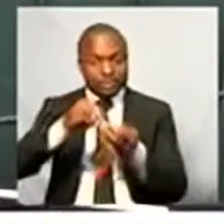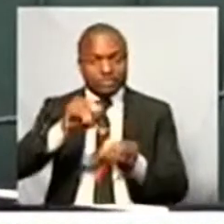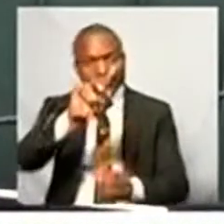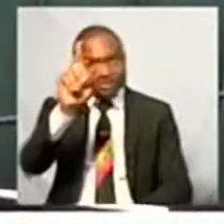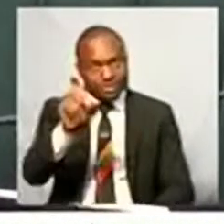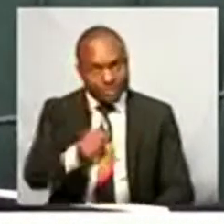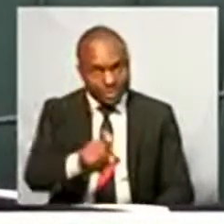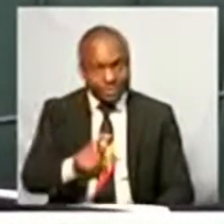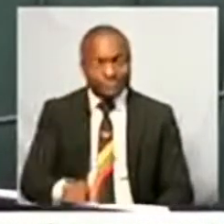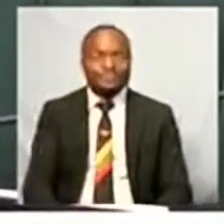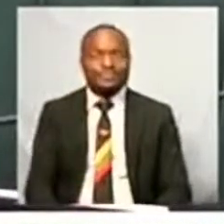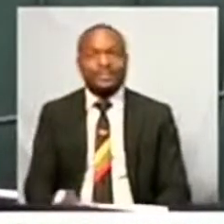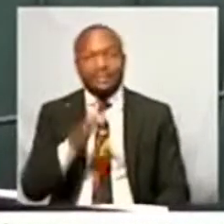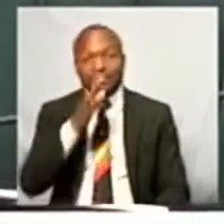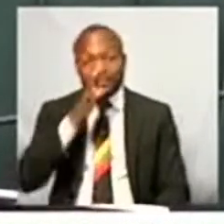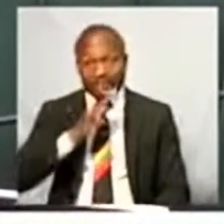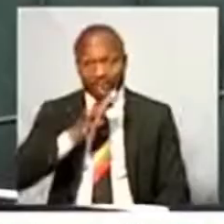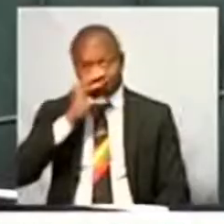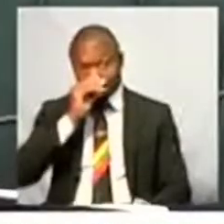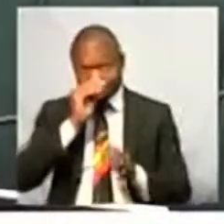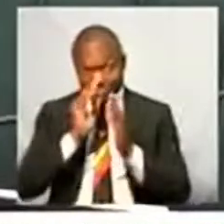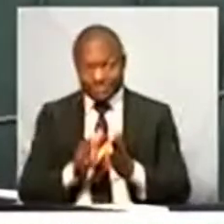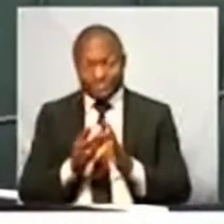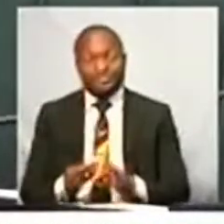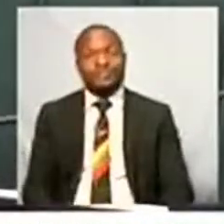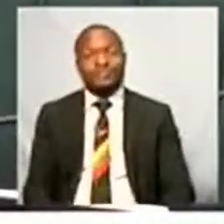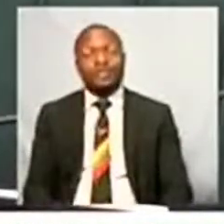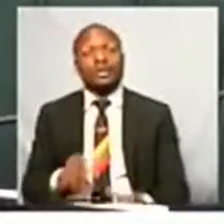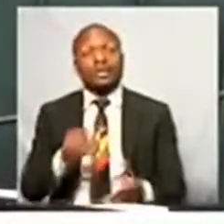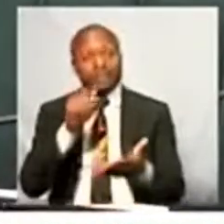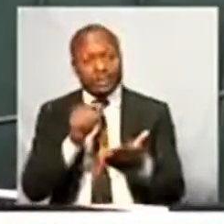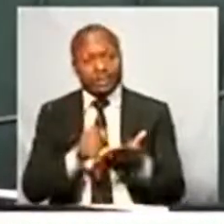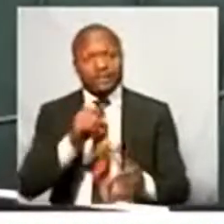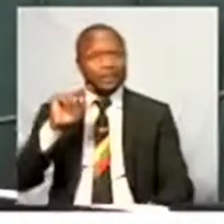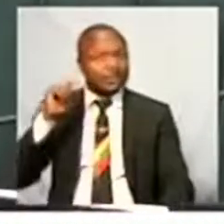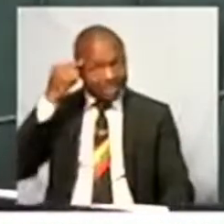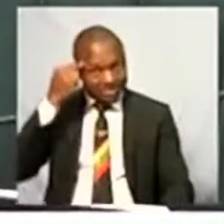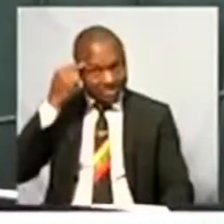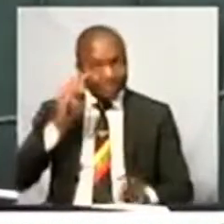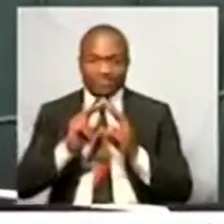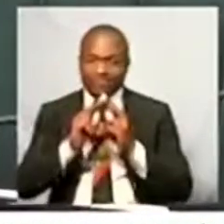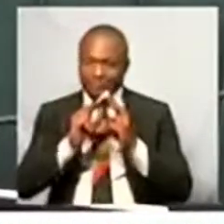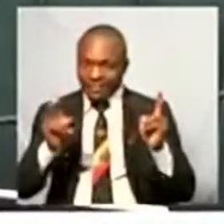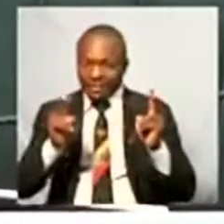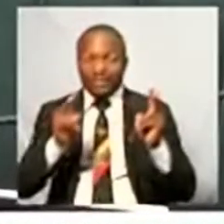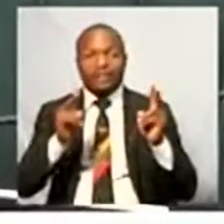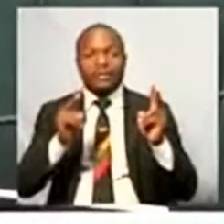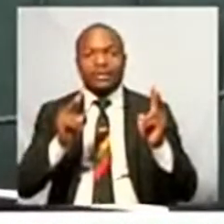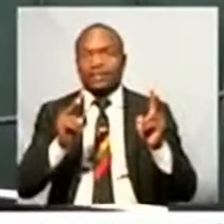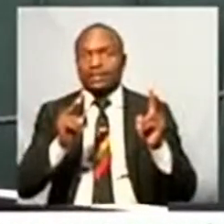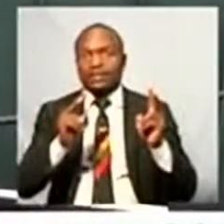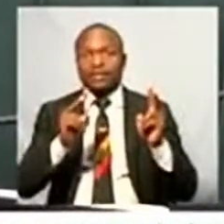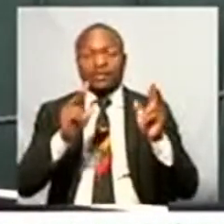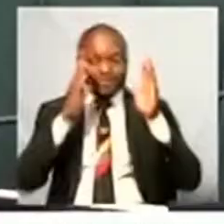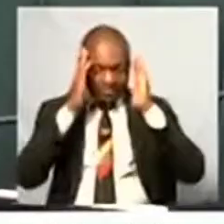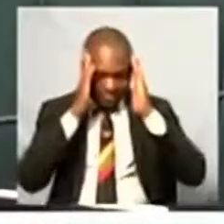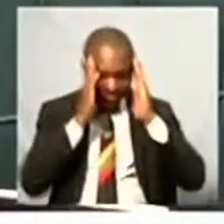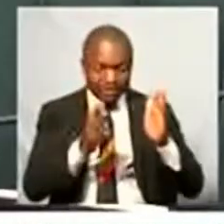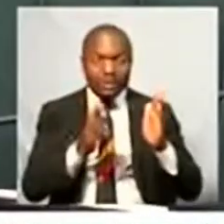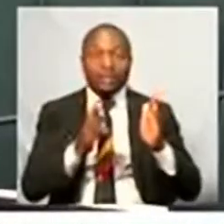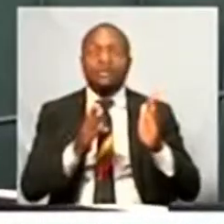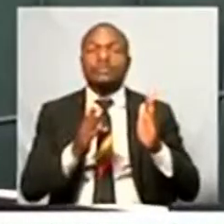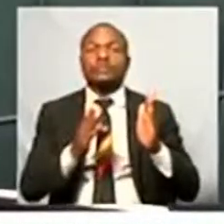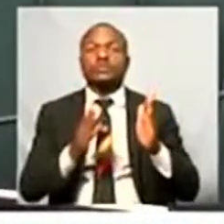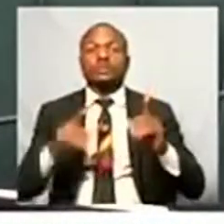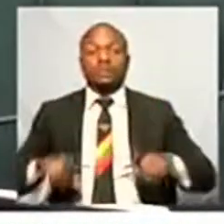question. Madam Speaker, this is a government that is very, very sensitive to the plight of the vulnerable